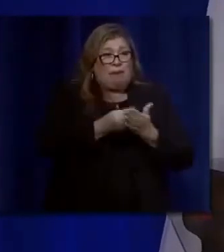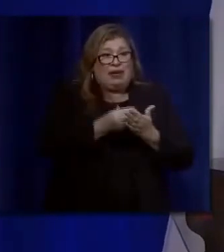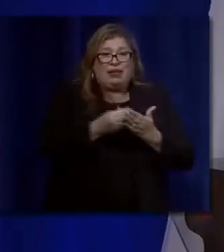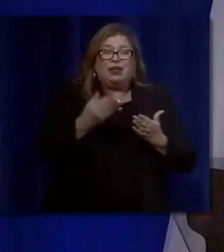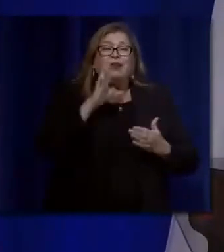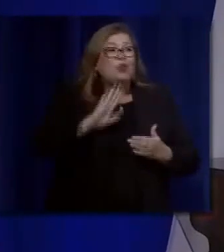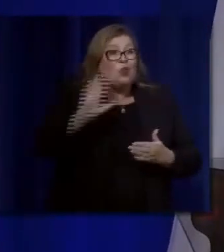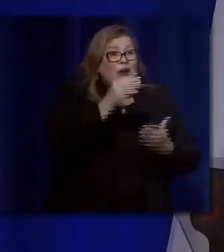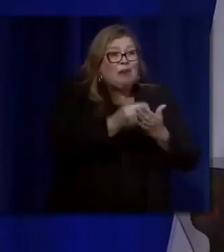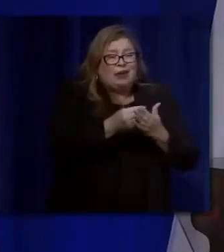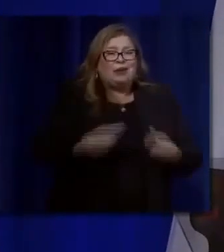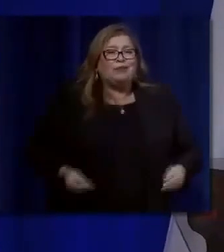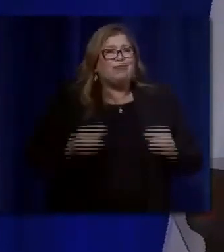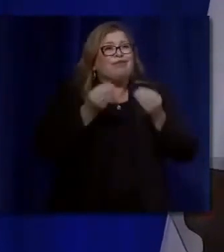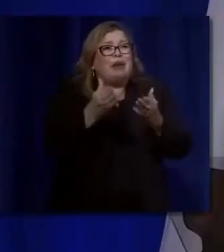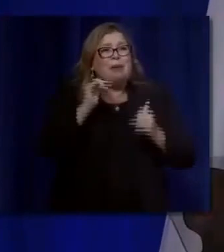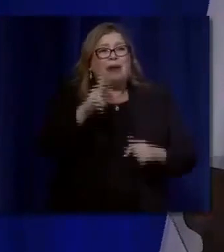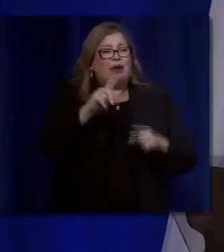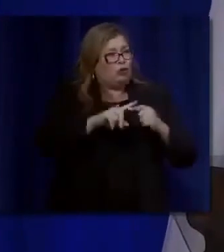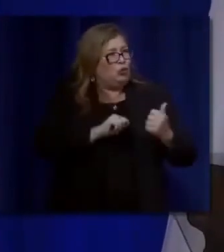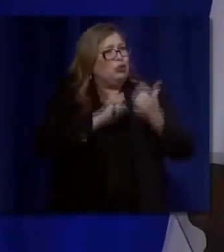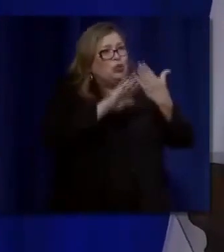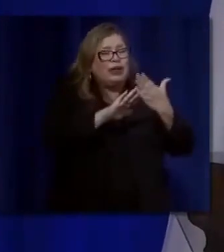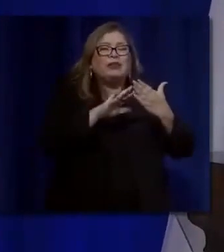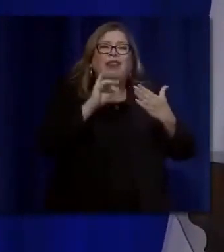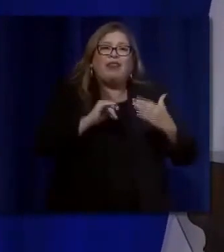of Californians to address rising gas prices.